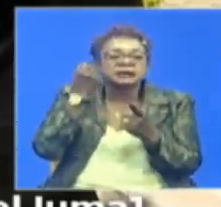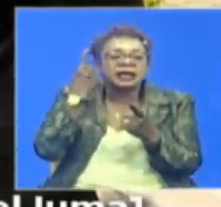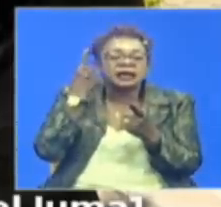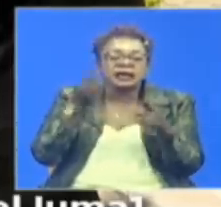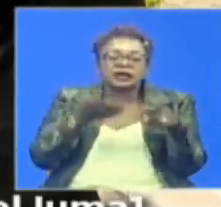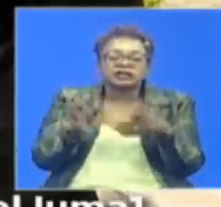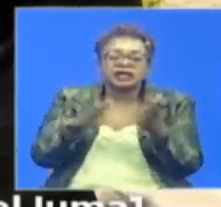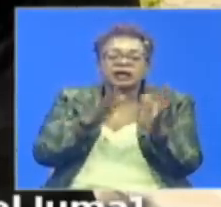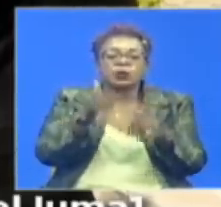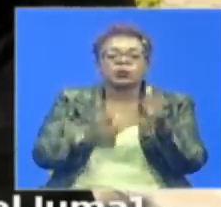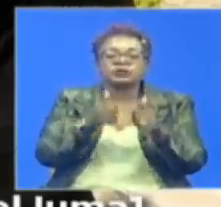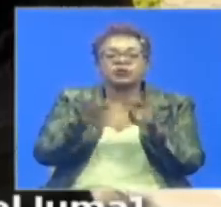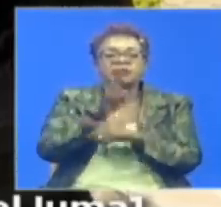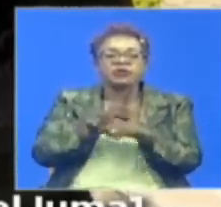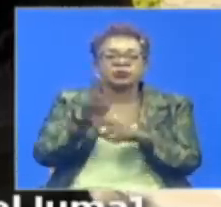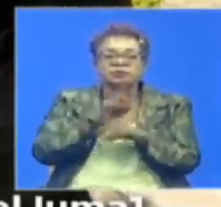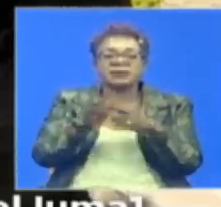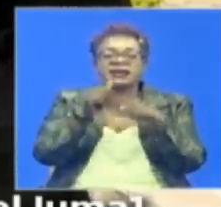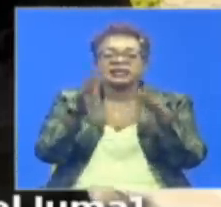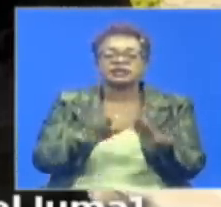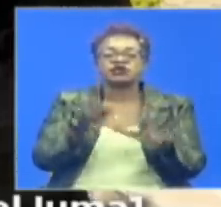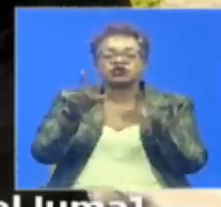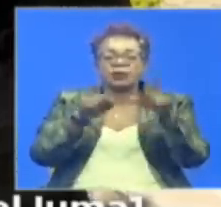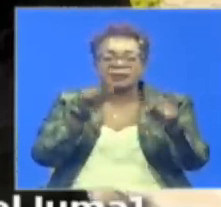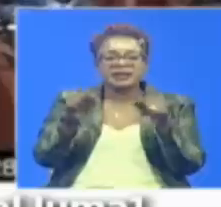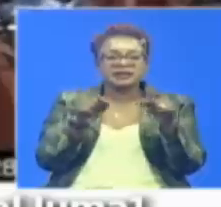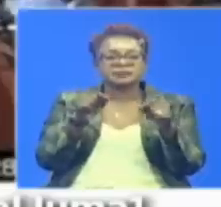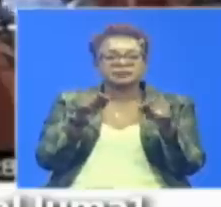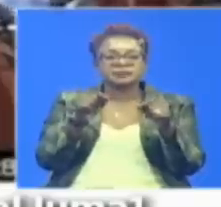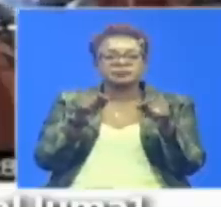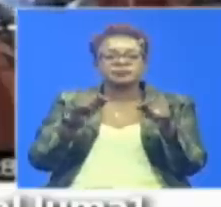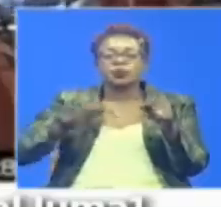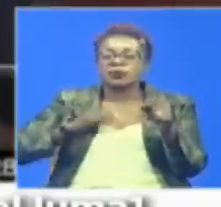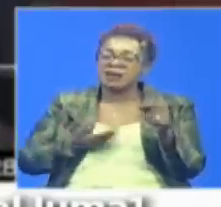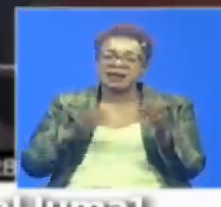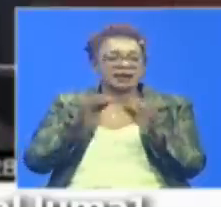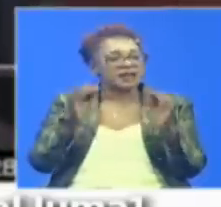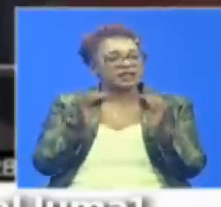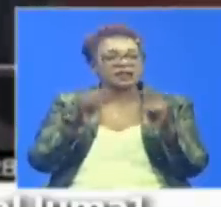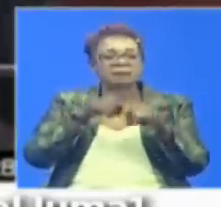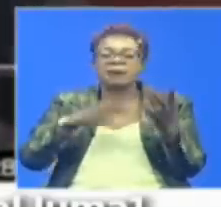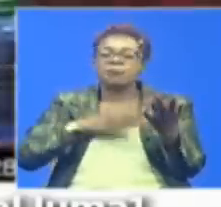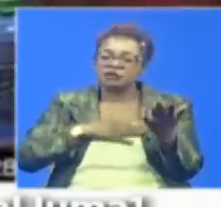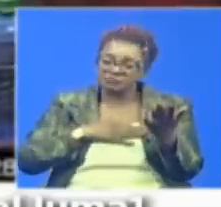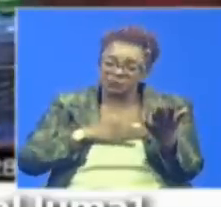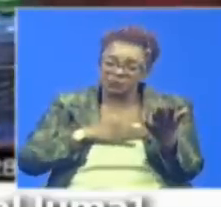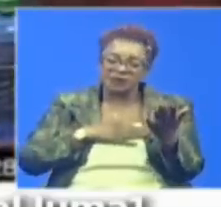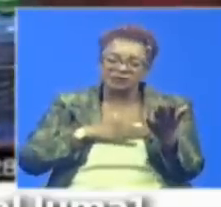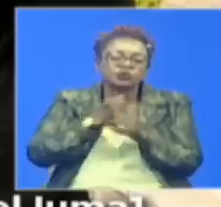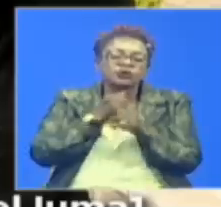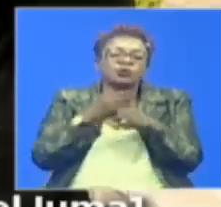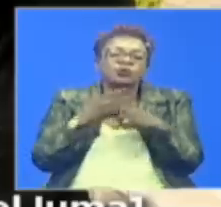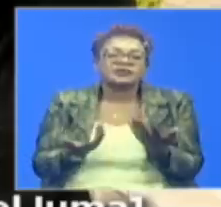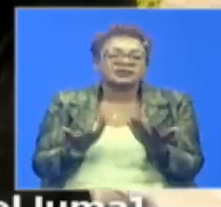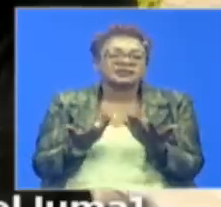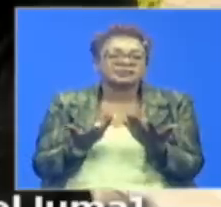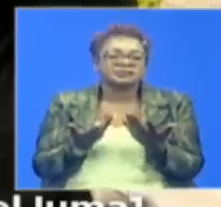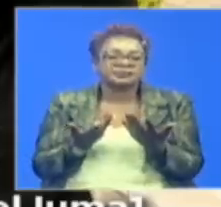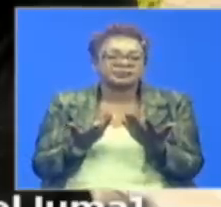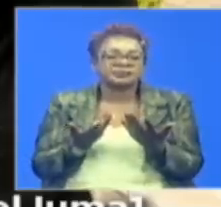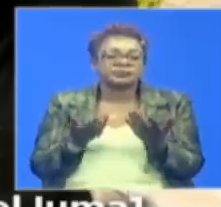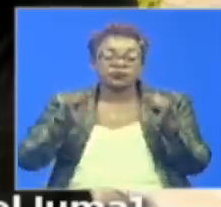be used by the leaders to nominate those women. But Mheshimiwa, what do we do? You can